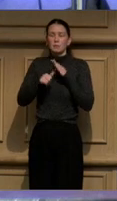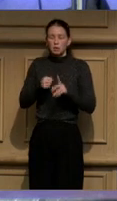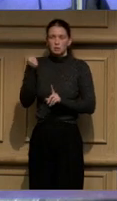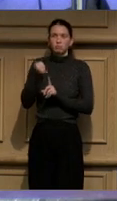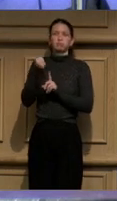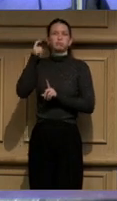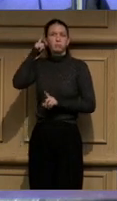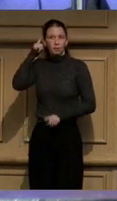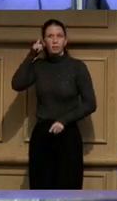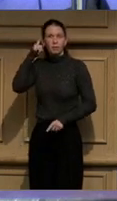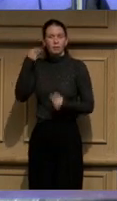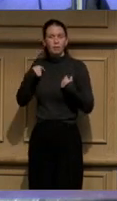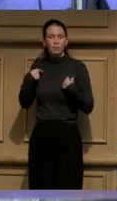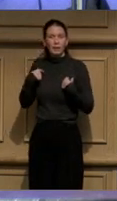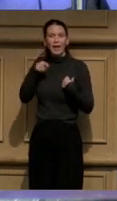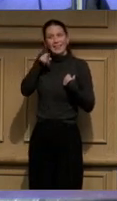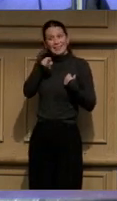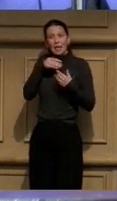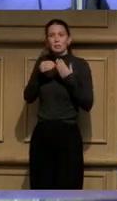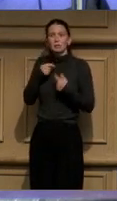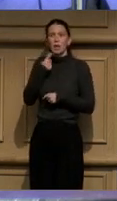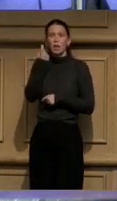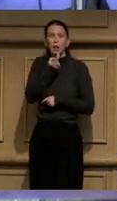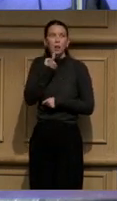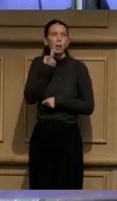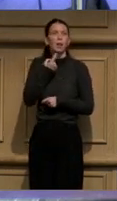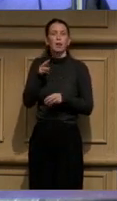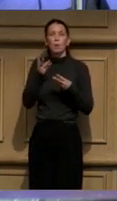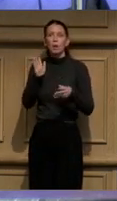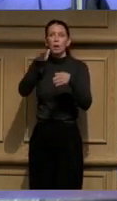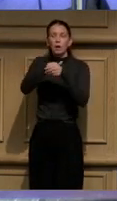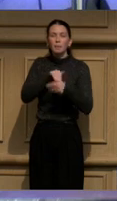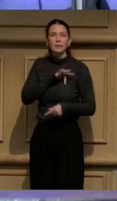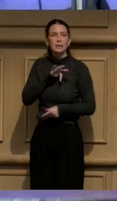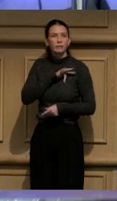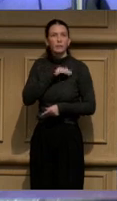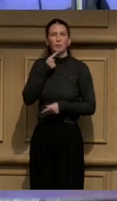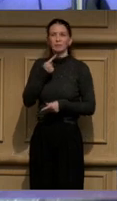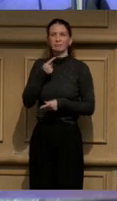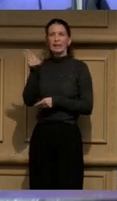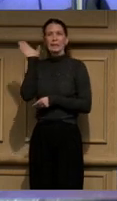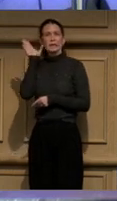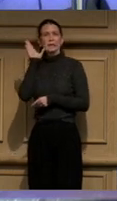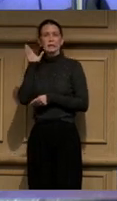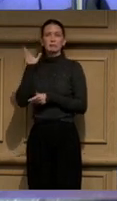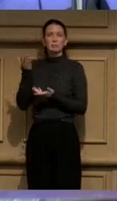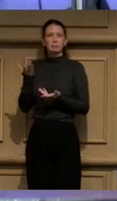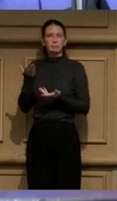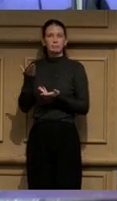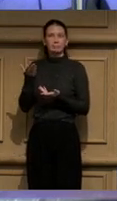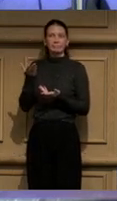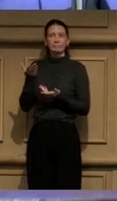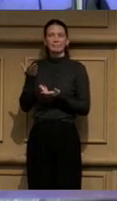people are kind of what hooks them. Mm-hmm.